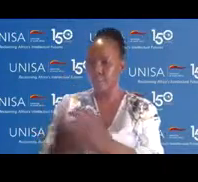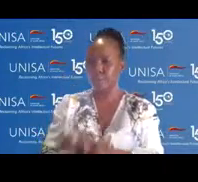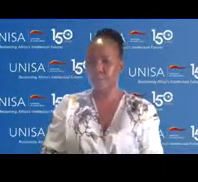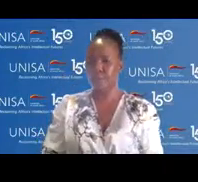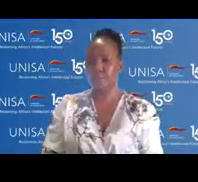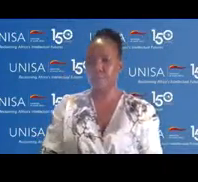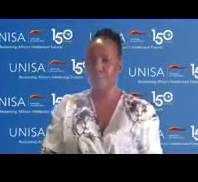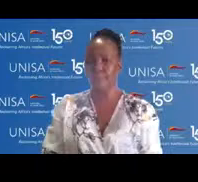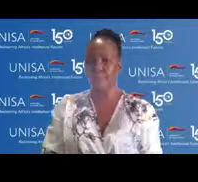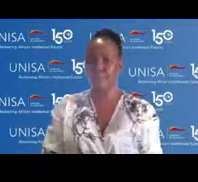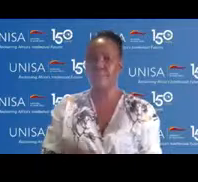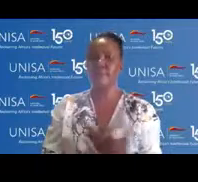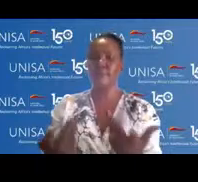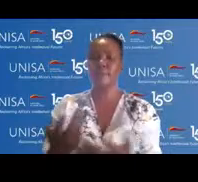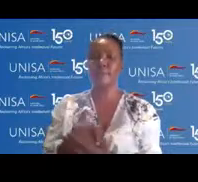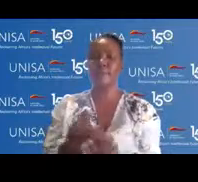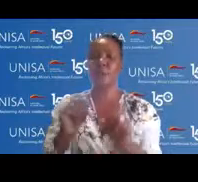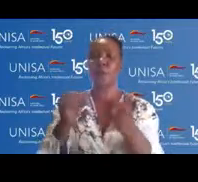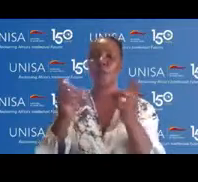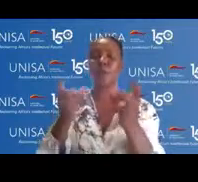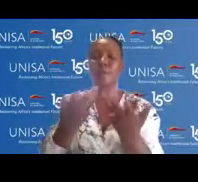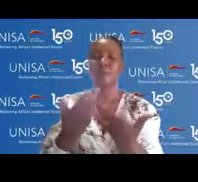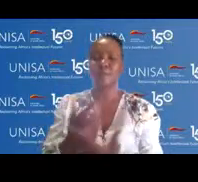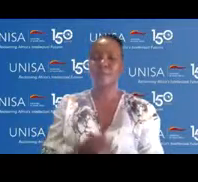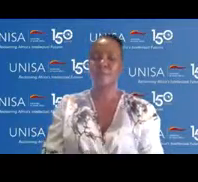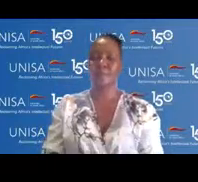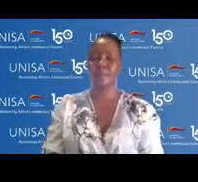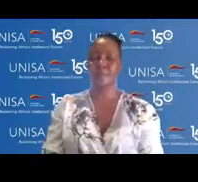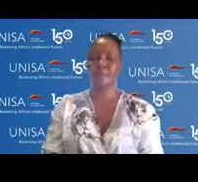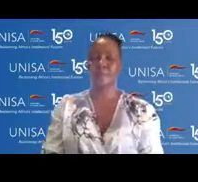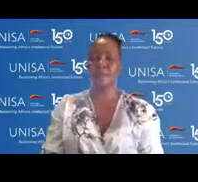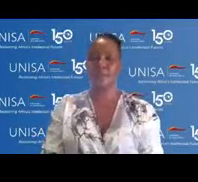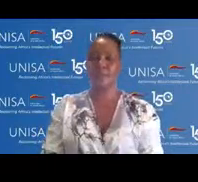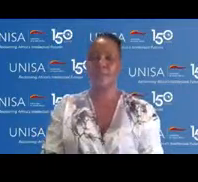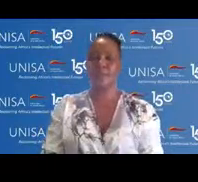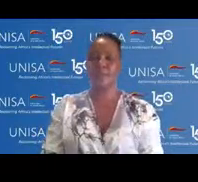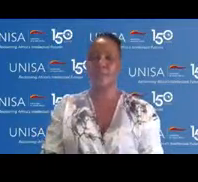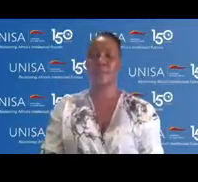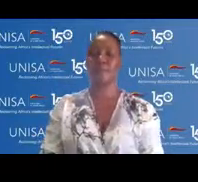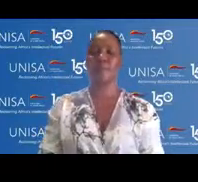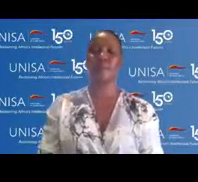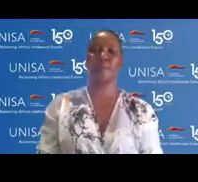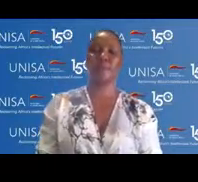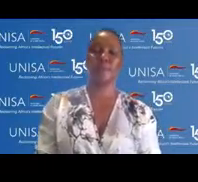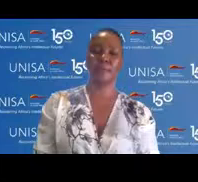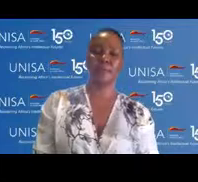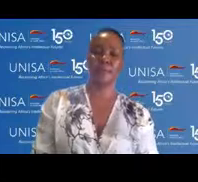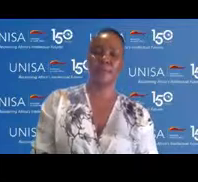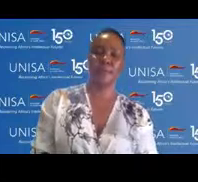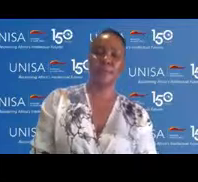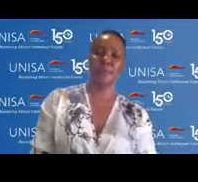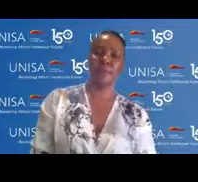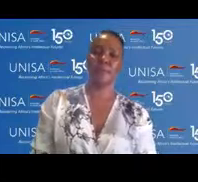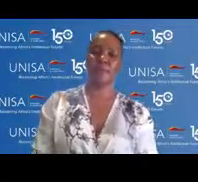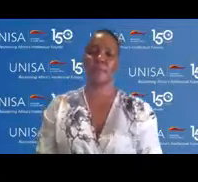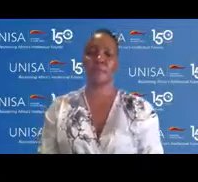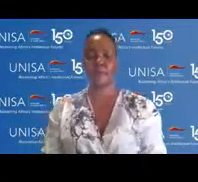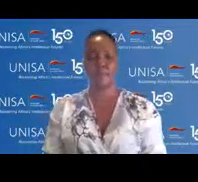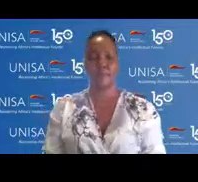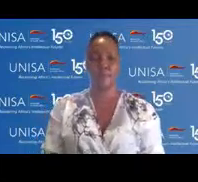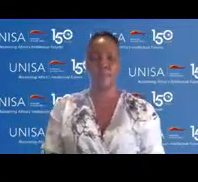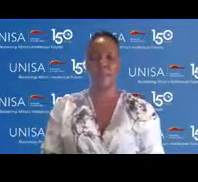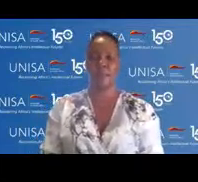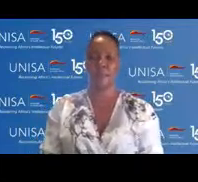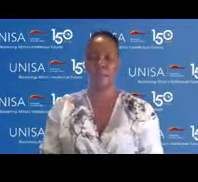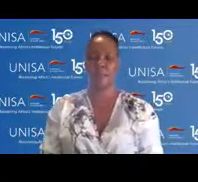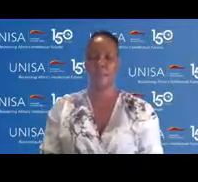David, I'm just quickly sending it right through now. So I saw there was a question, for instance, how do you access a